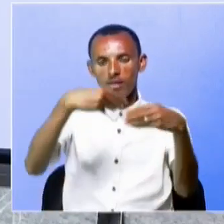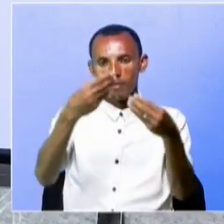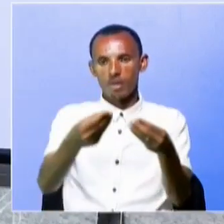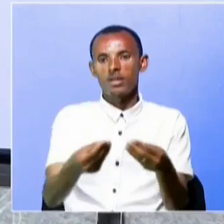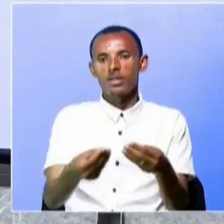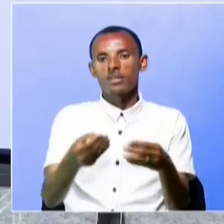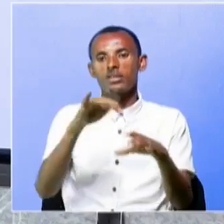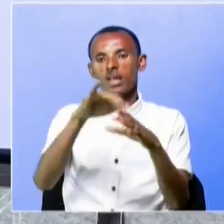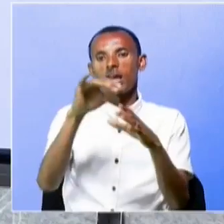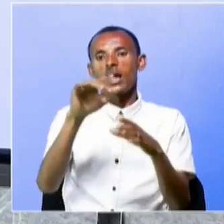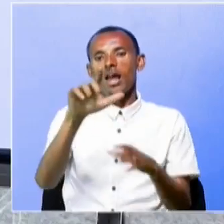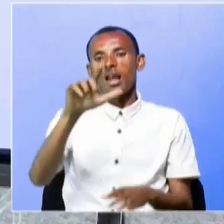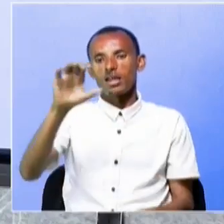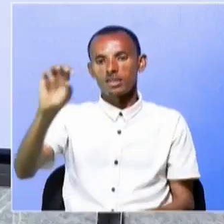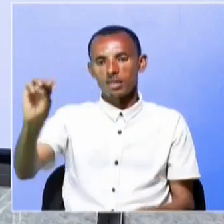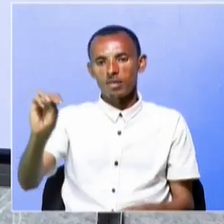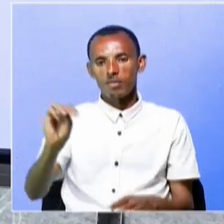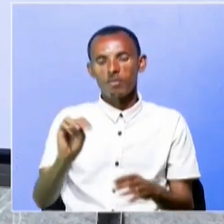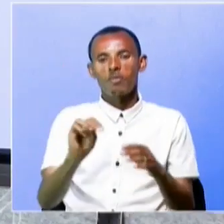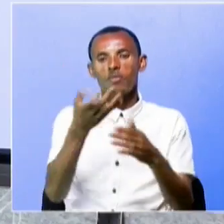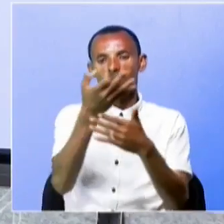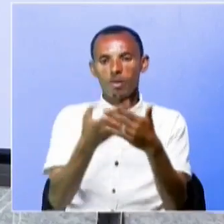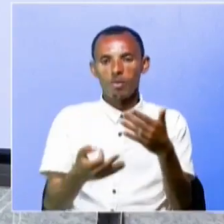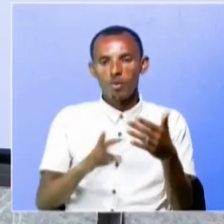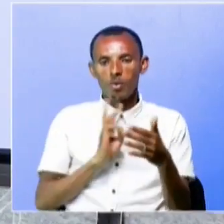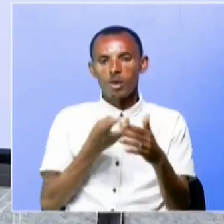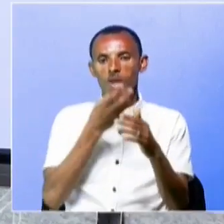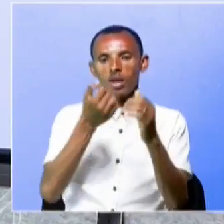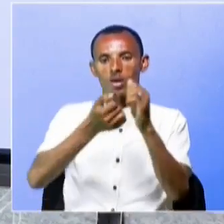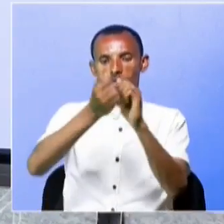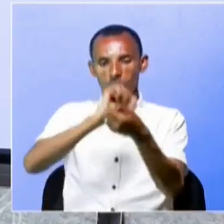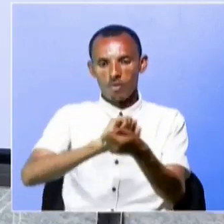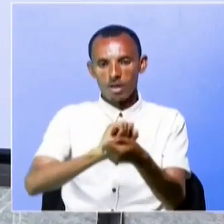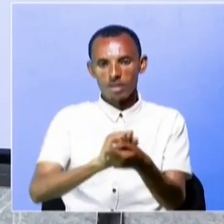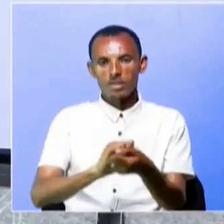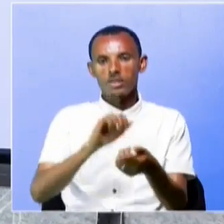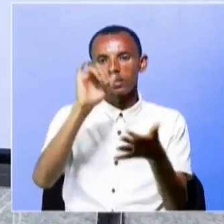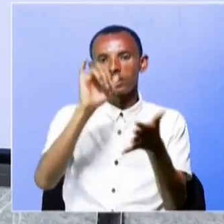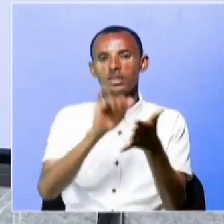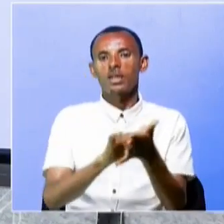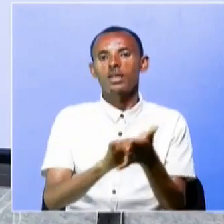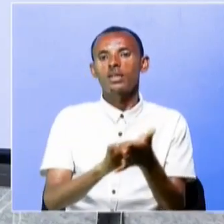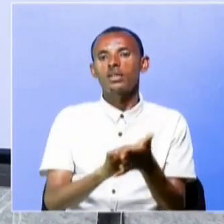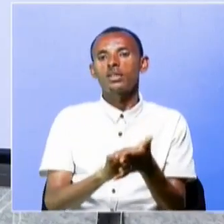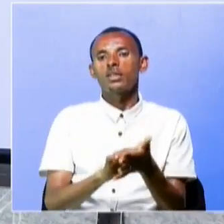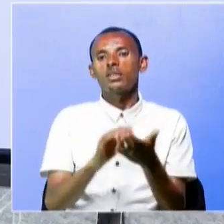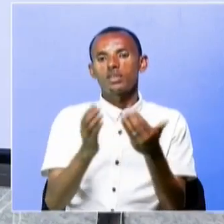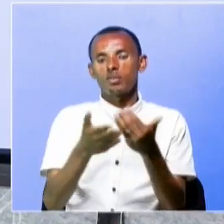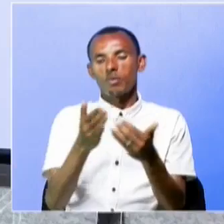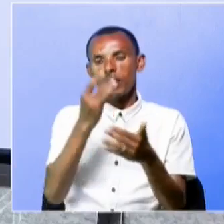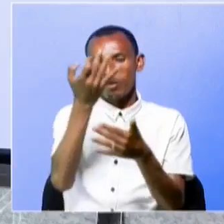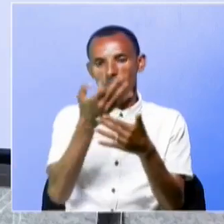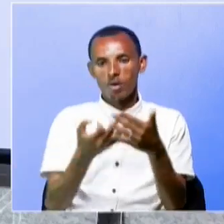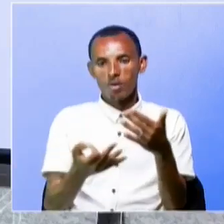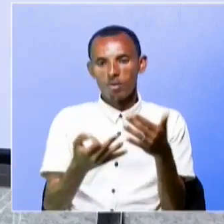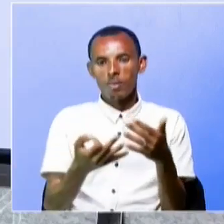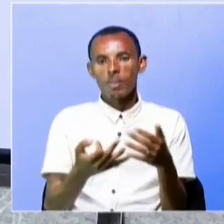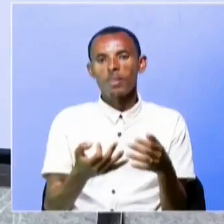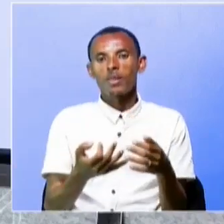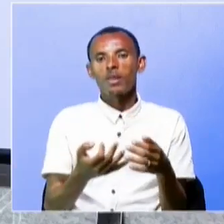in the least simplified form. So we convert that simplified form